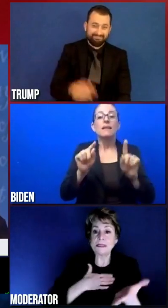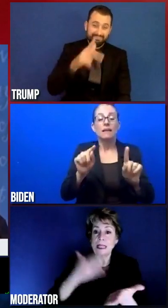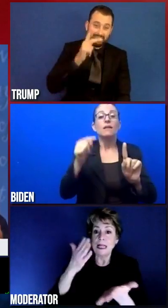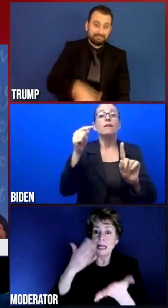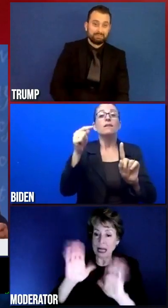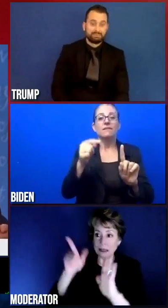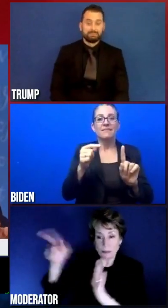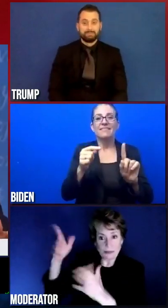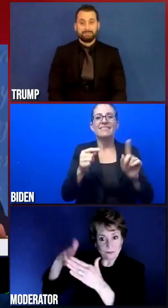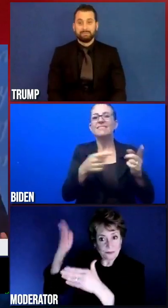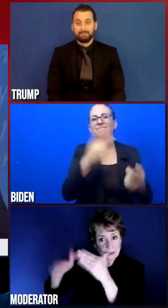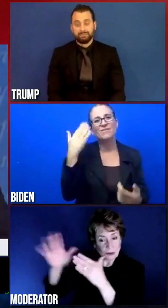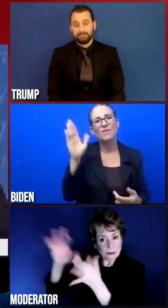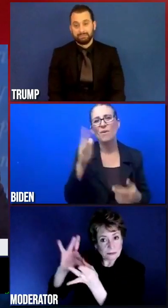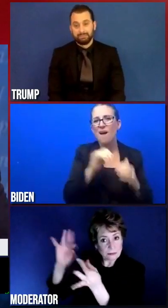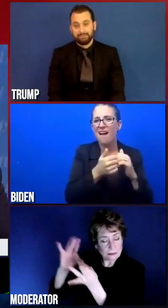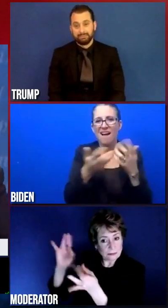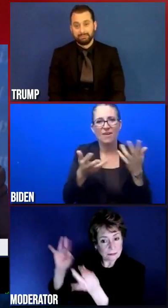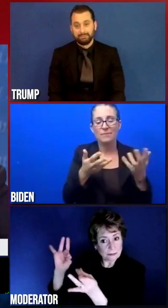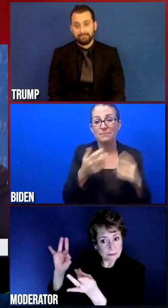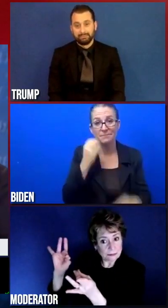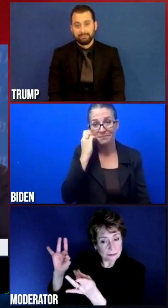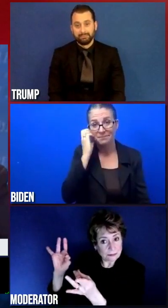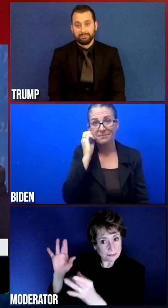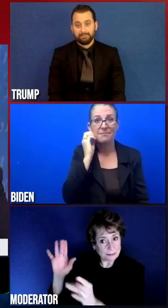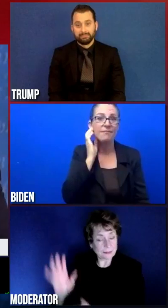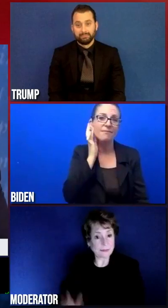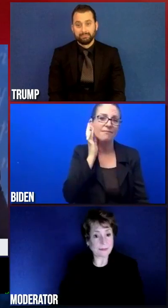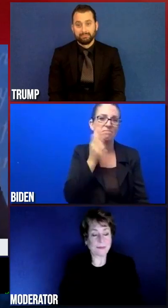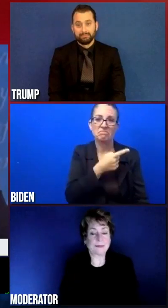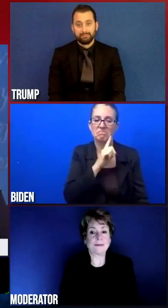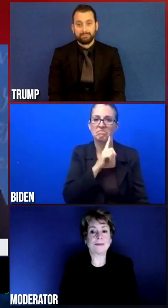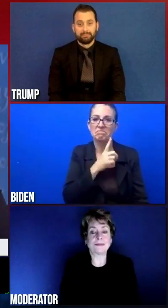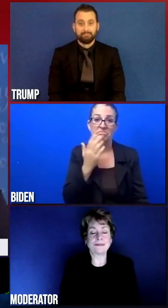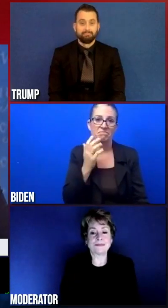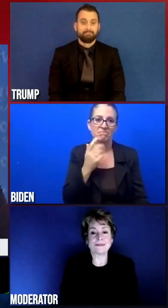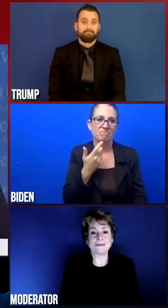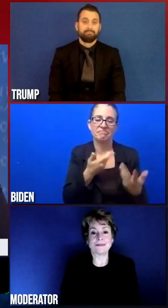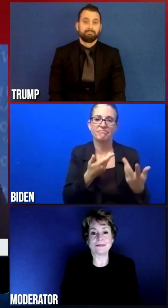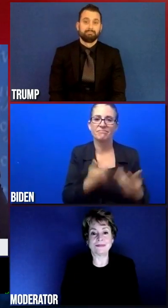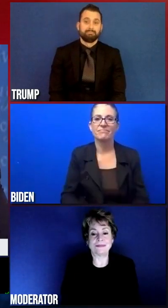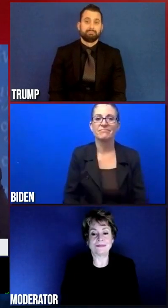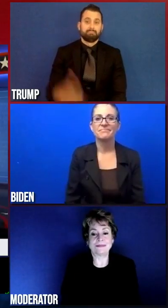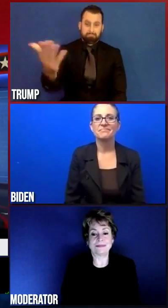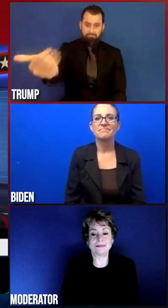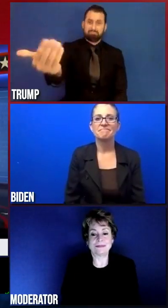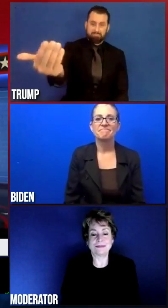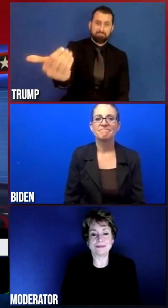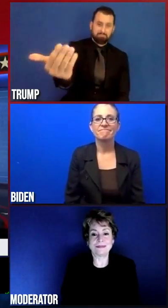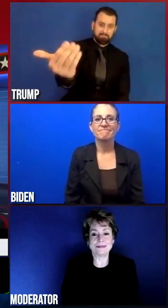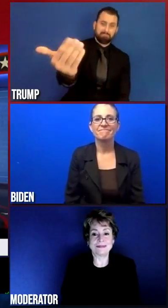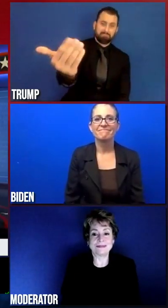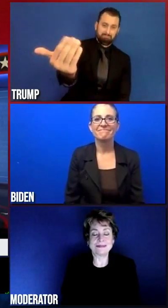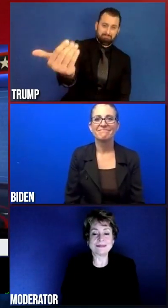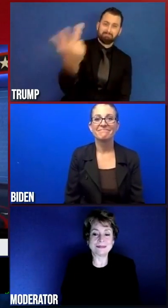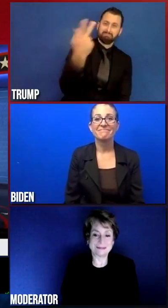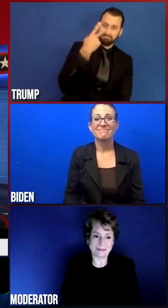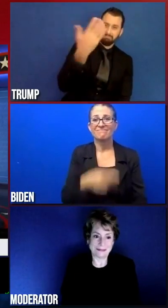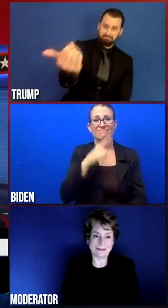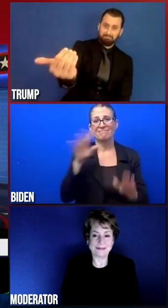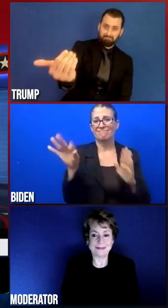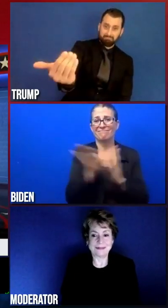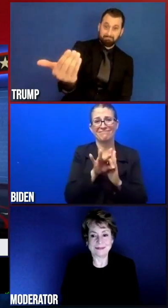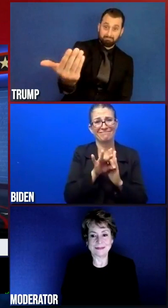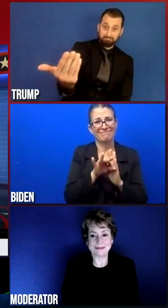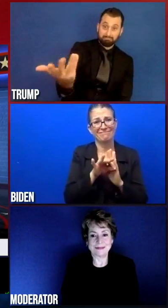He has, You'd be surprised. You pick You'd be surprised. the Go ahead, wrong Joe. guy, the wrong Talk, night Joe. at the wrong time. Listen, you agreed with Here's the Bernie deal. Sanders to the The manifesto.